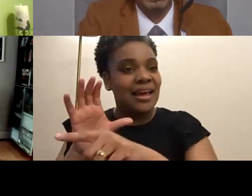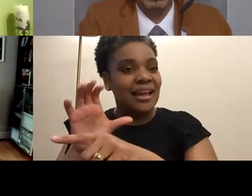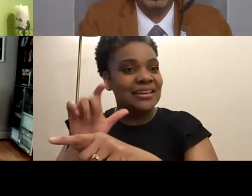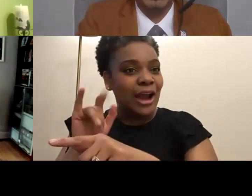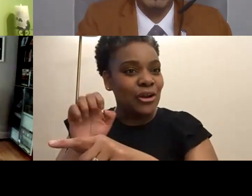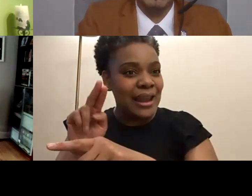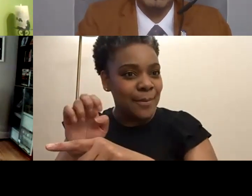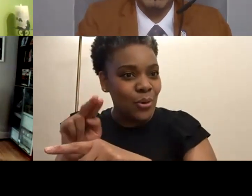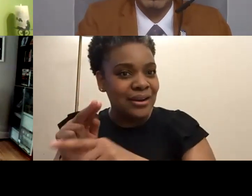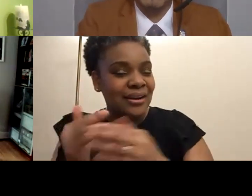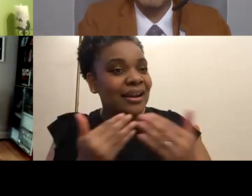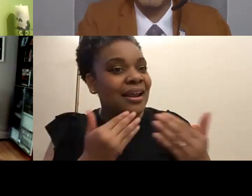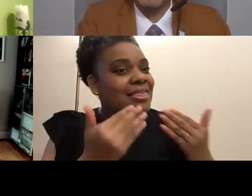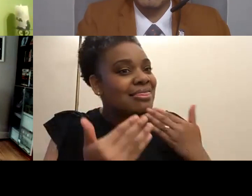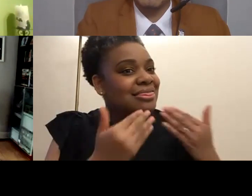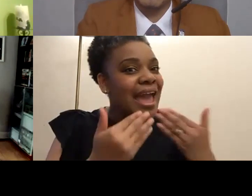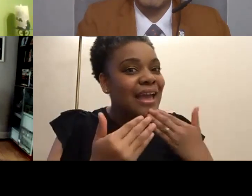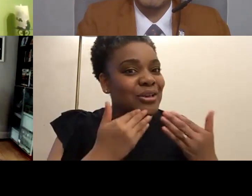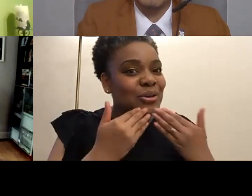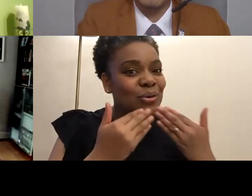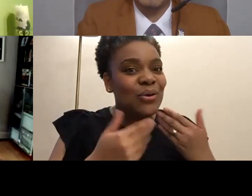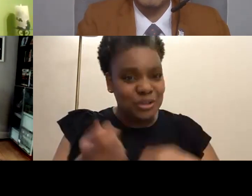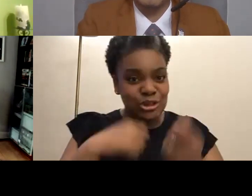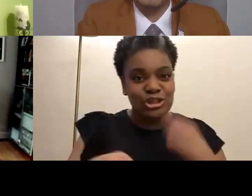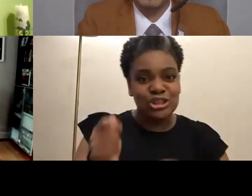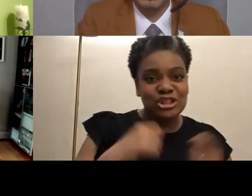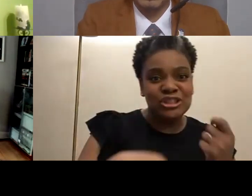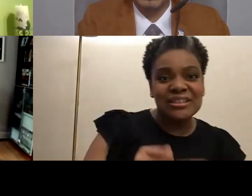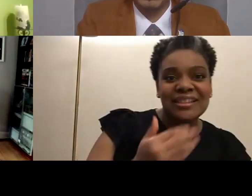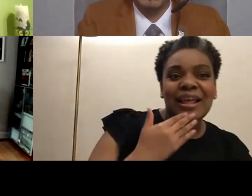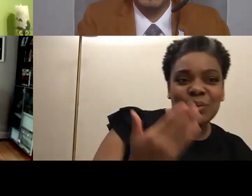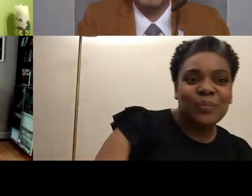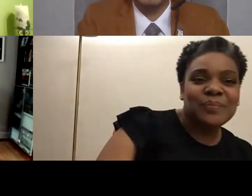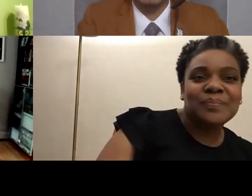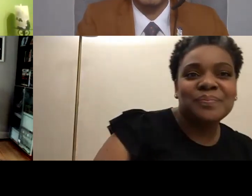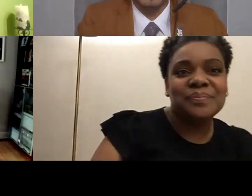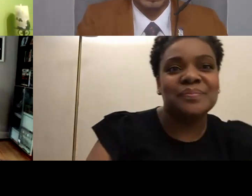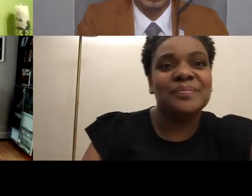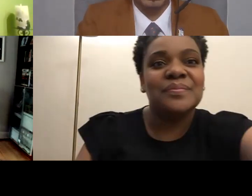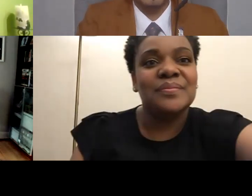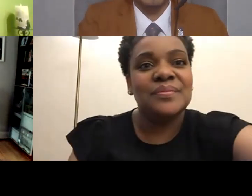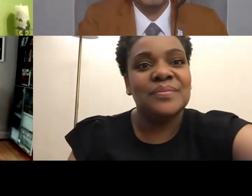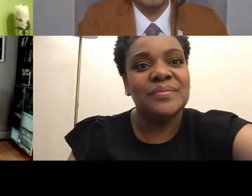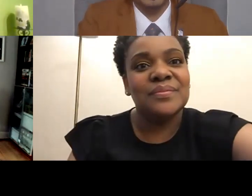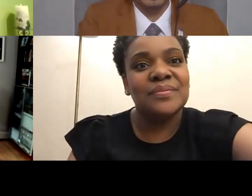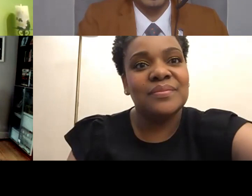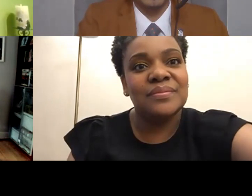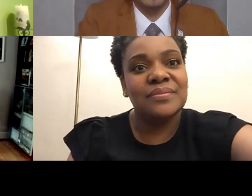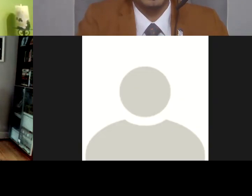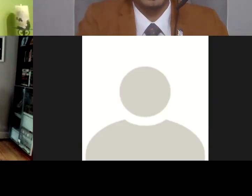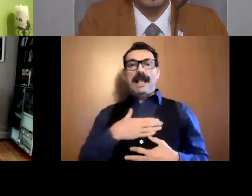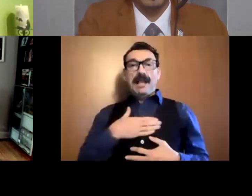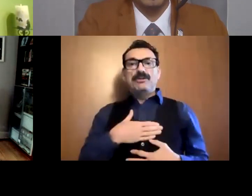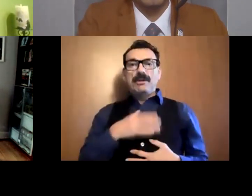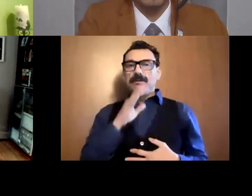thank you, Jason, for organizing this. I thought it was a great event. I always enjoy being able to speak specifically to my people